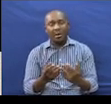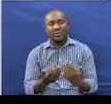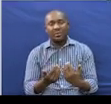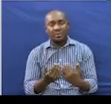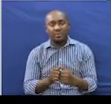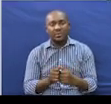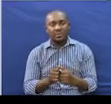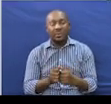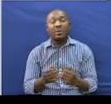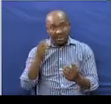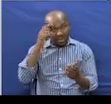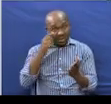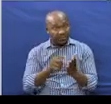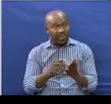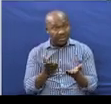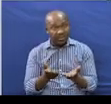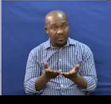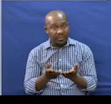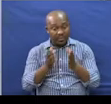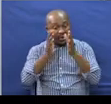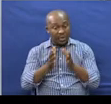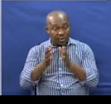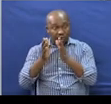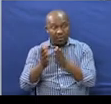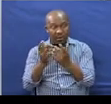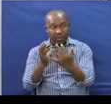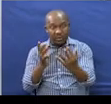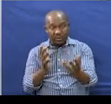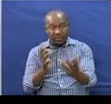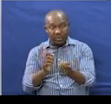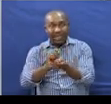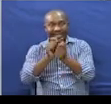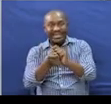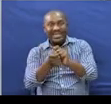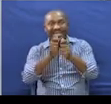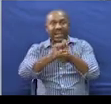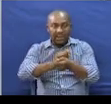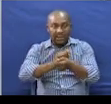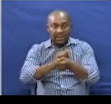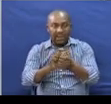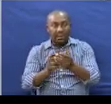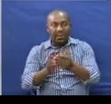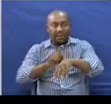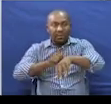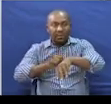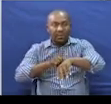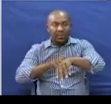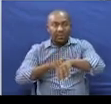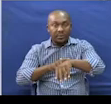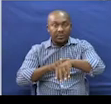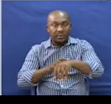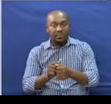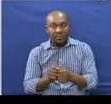dynamic? That means the human populations, it change over time. That means